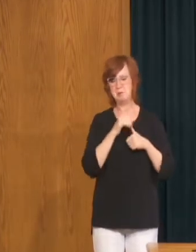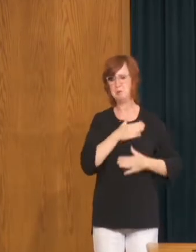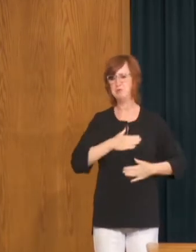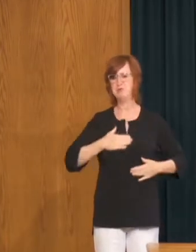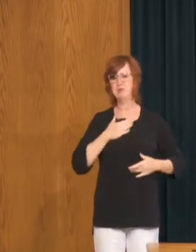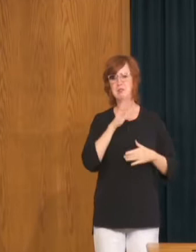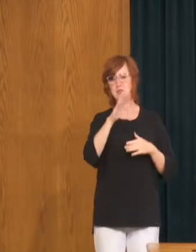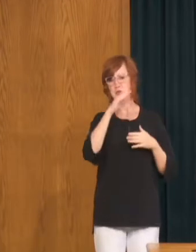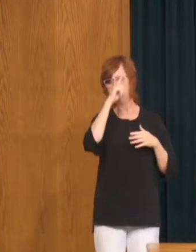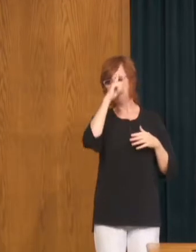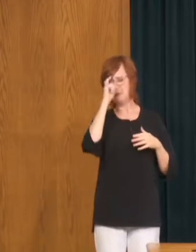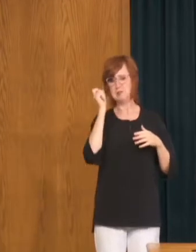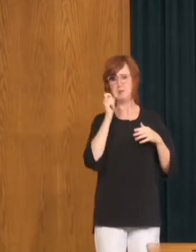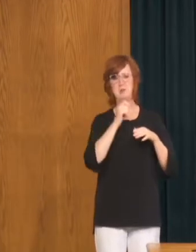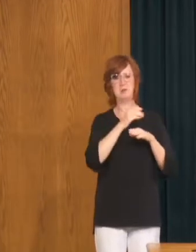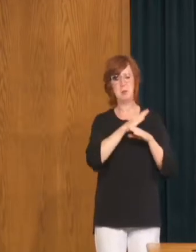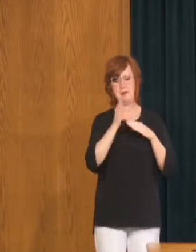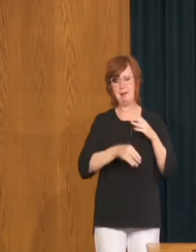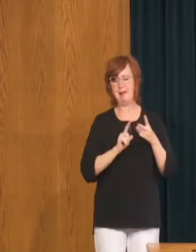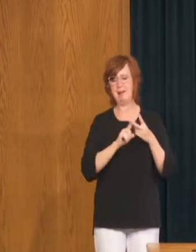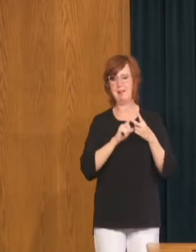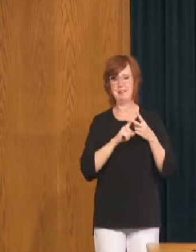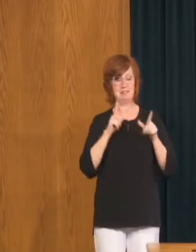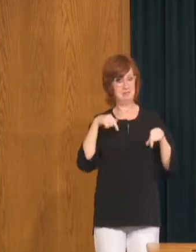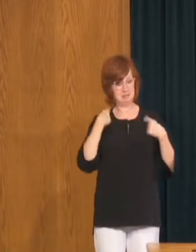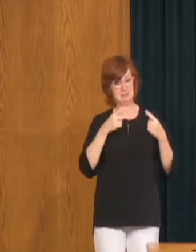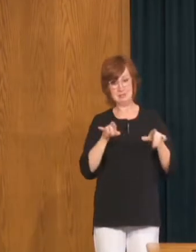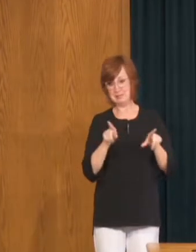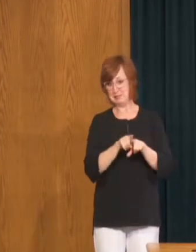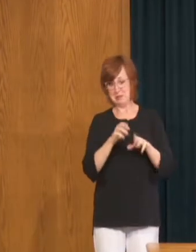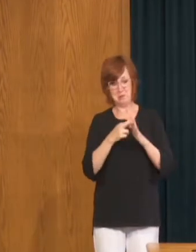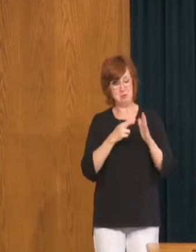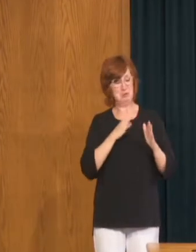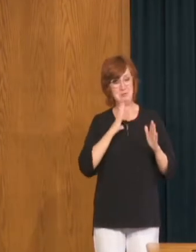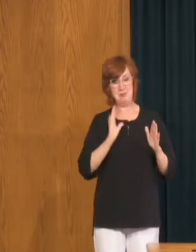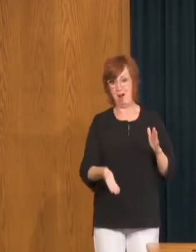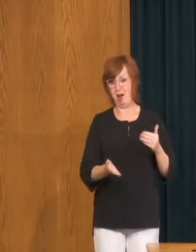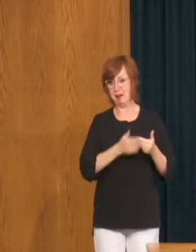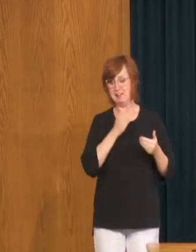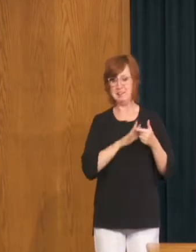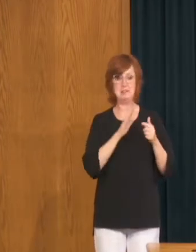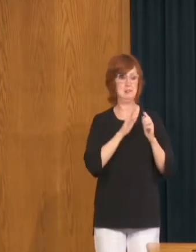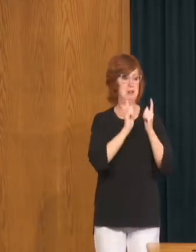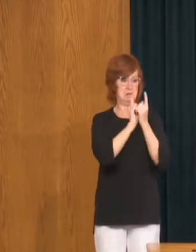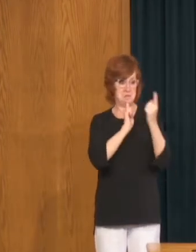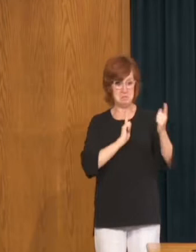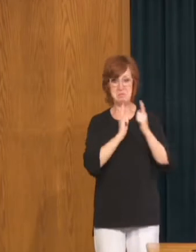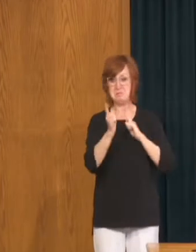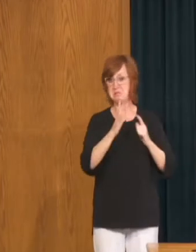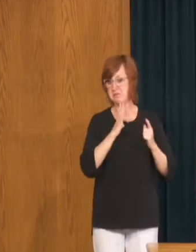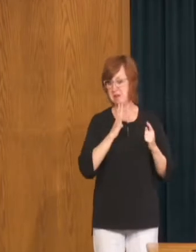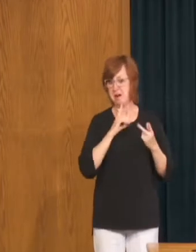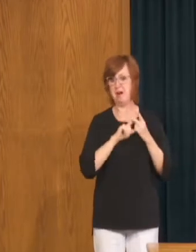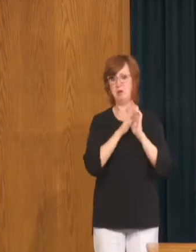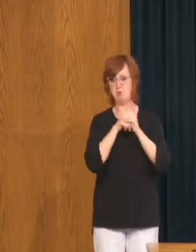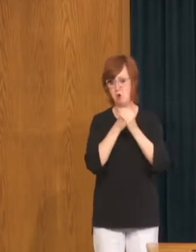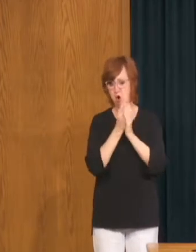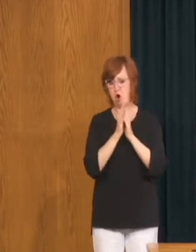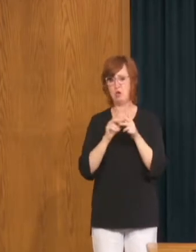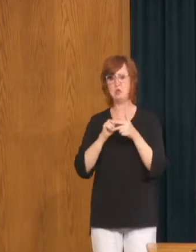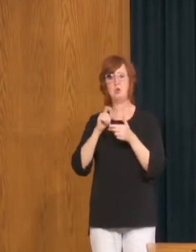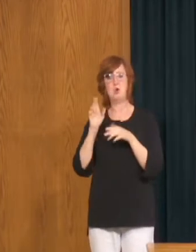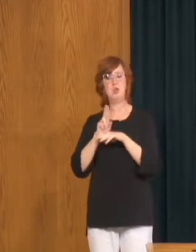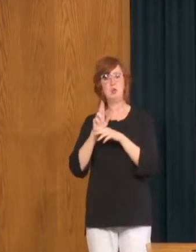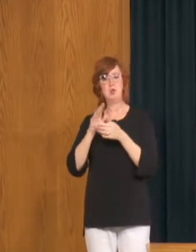things that have gotten us this far. The physical distancing, the washing your hands and using hand sanitizer, not sharing our food